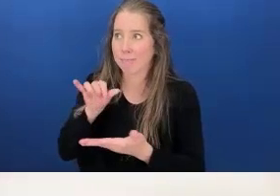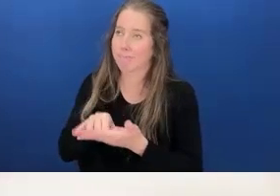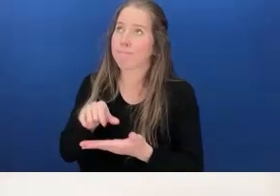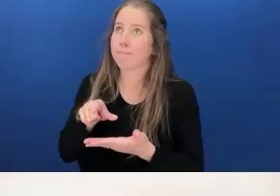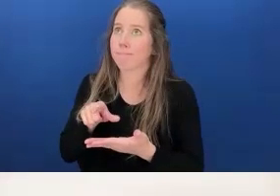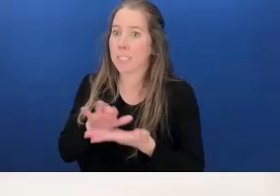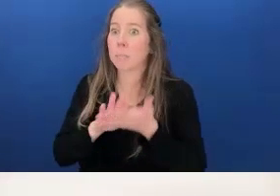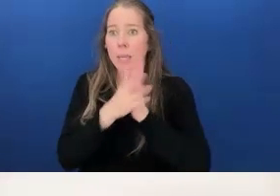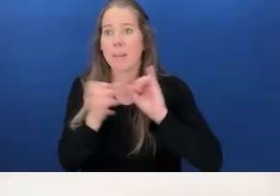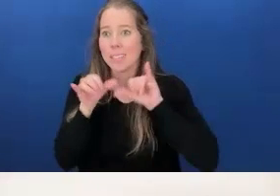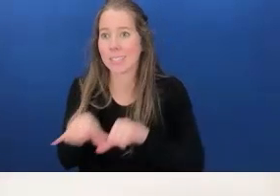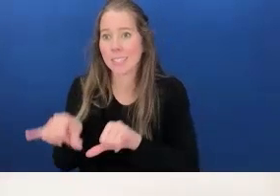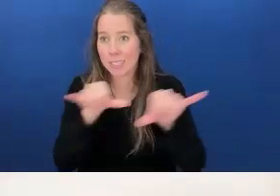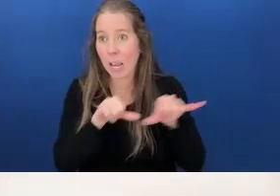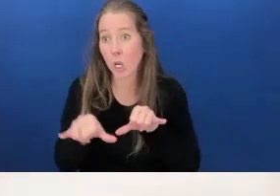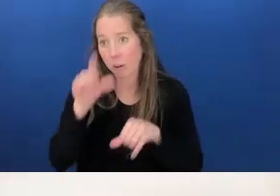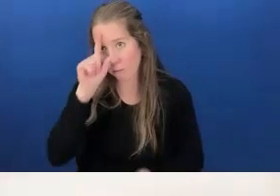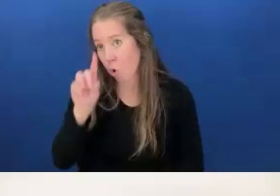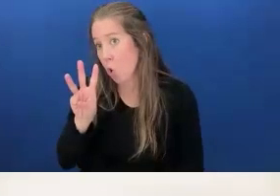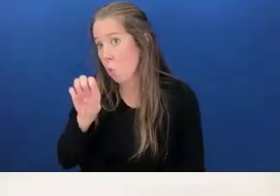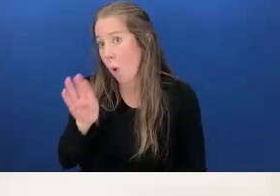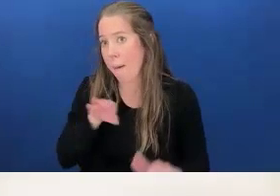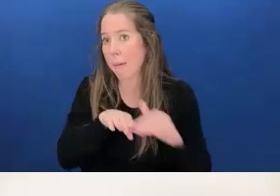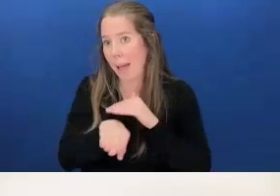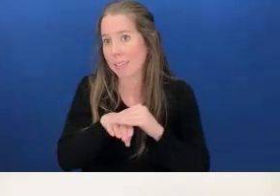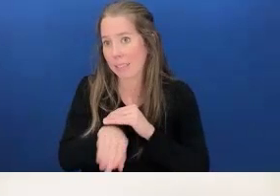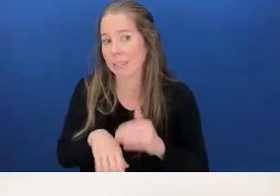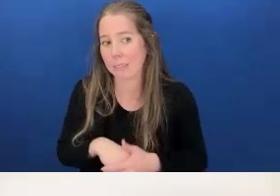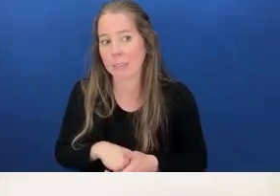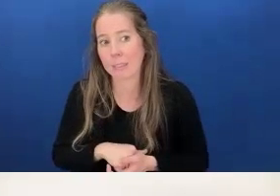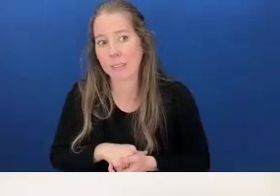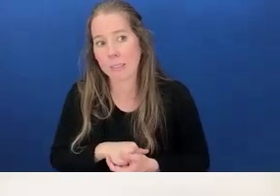has become standard for web accessibility.